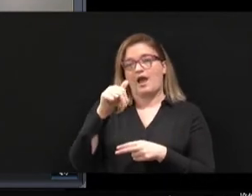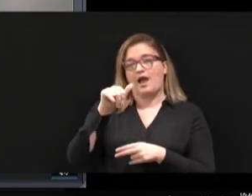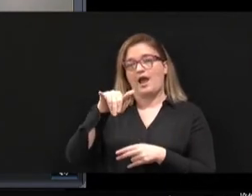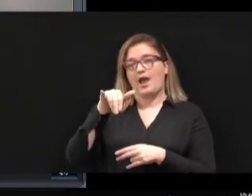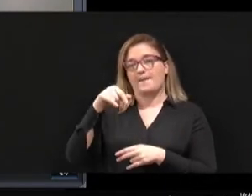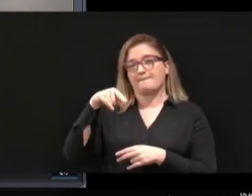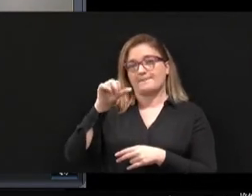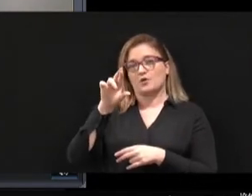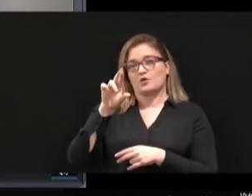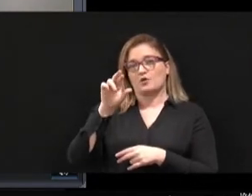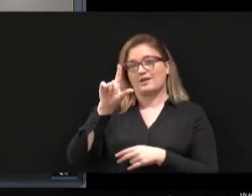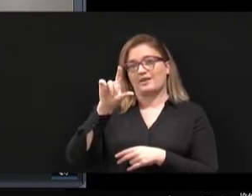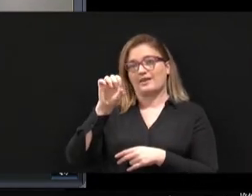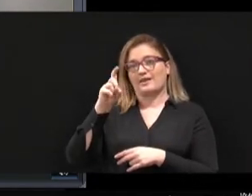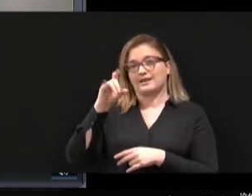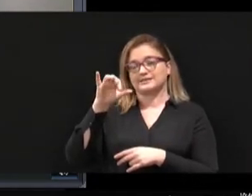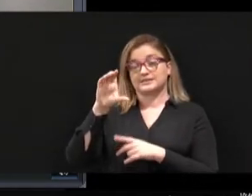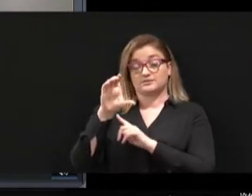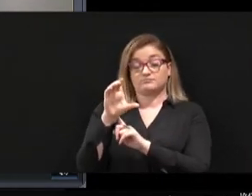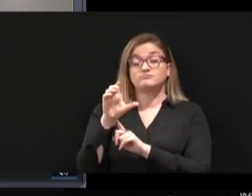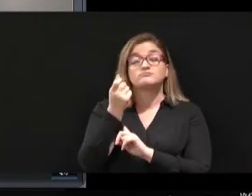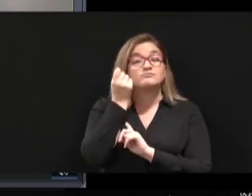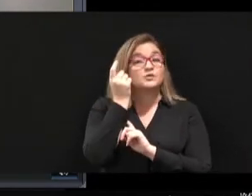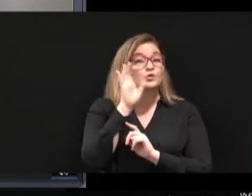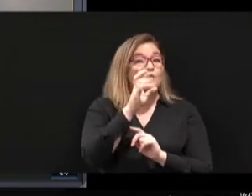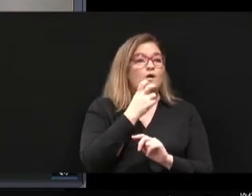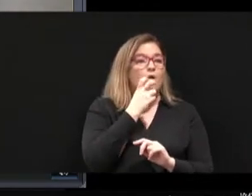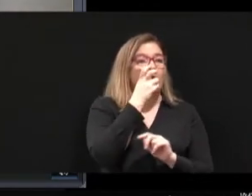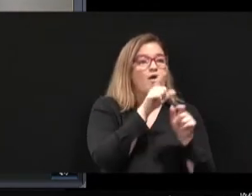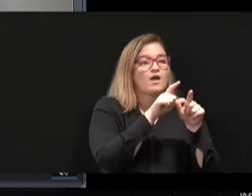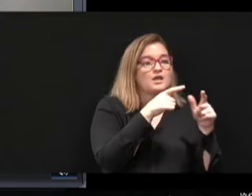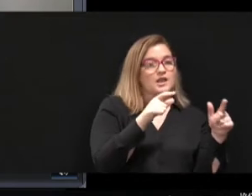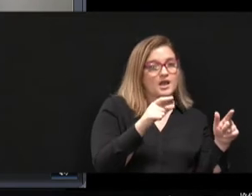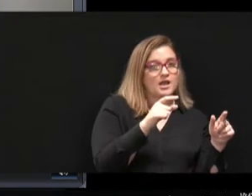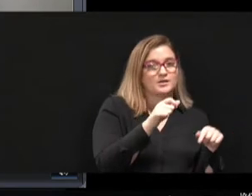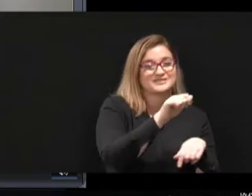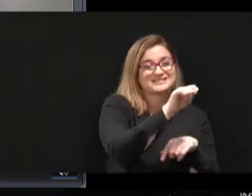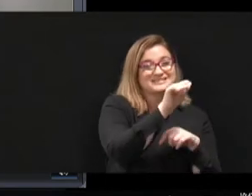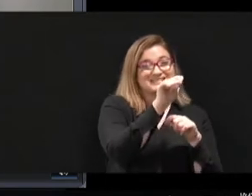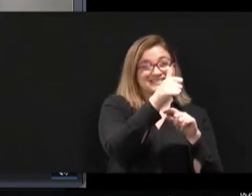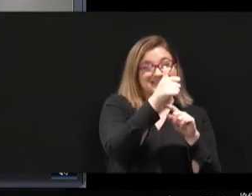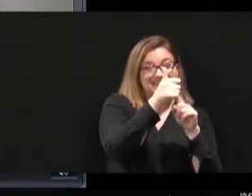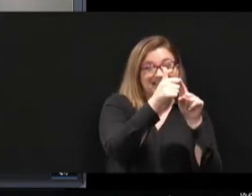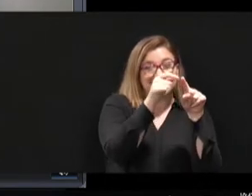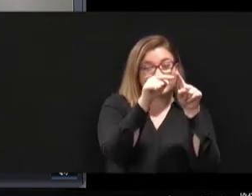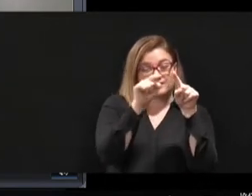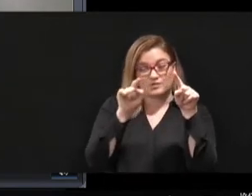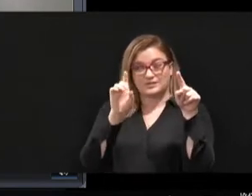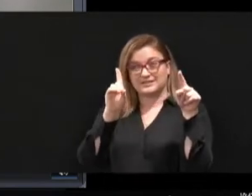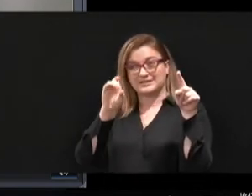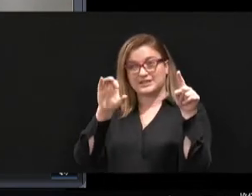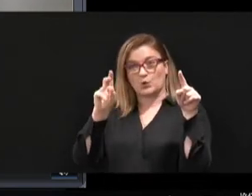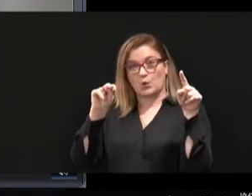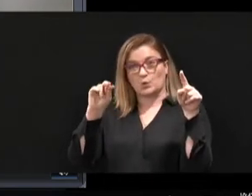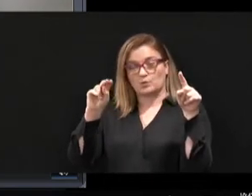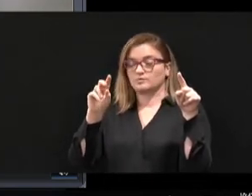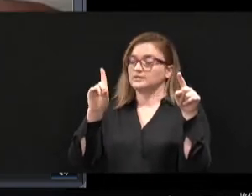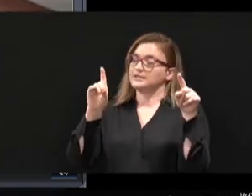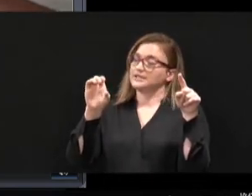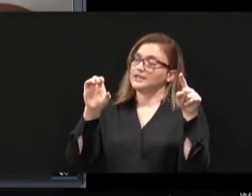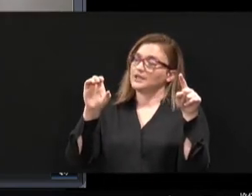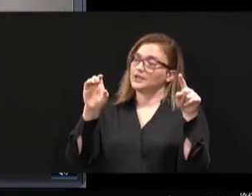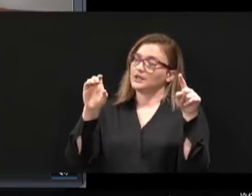if your oral language is 10, your decoding ability is not too good at 2,